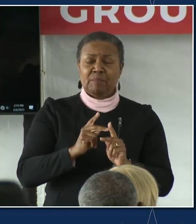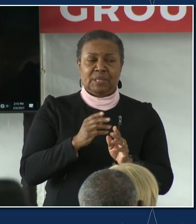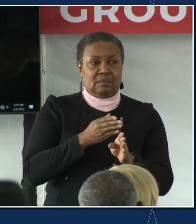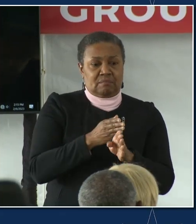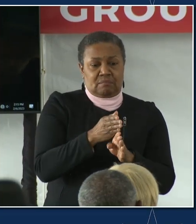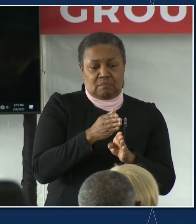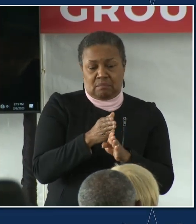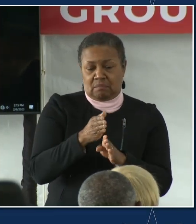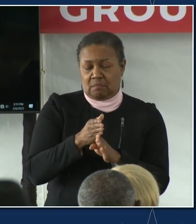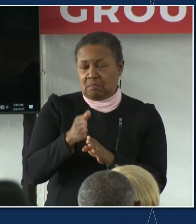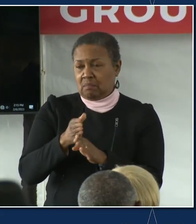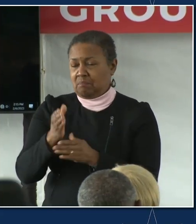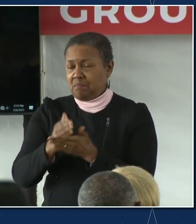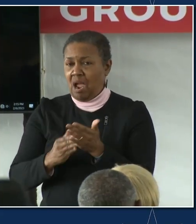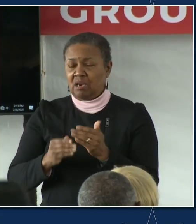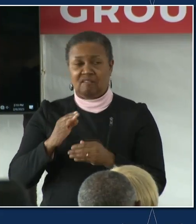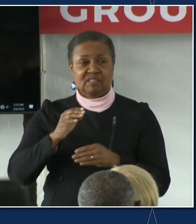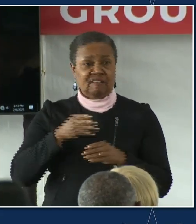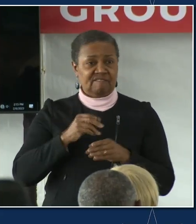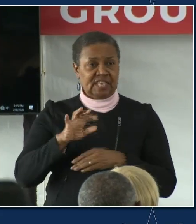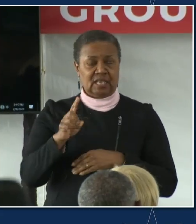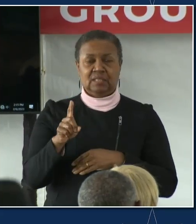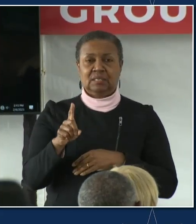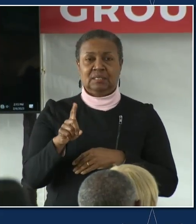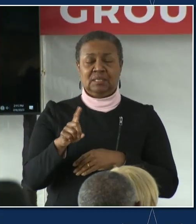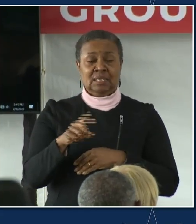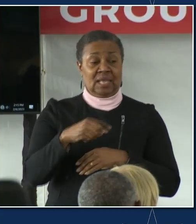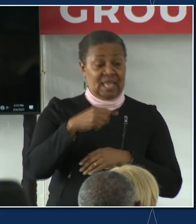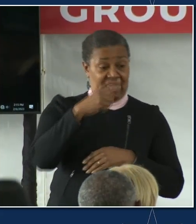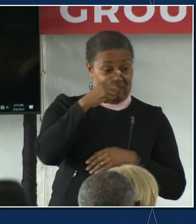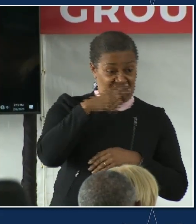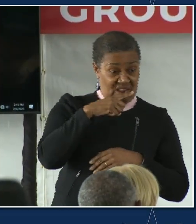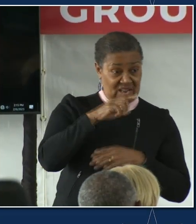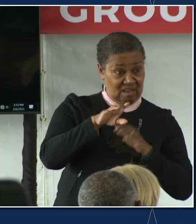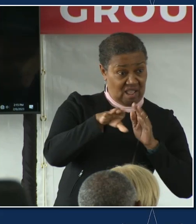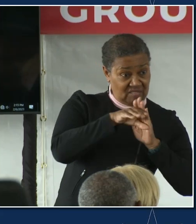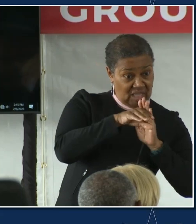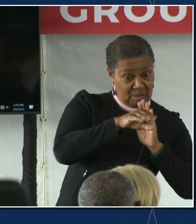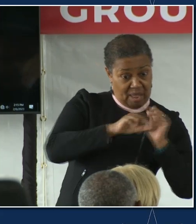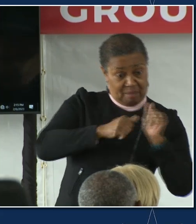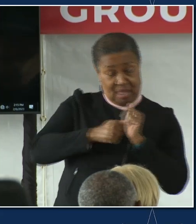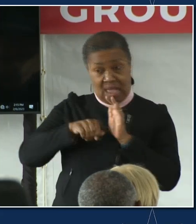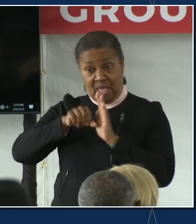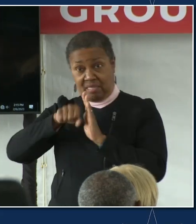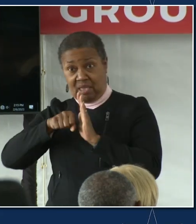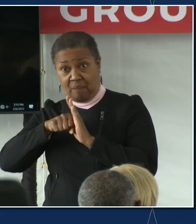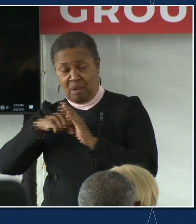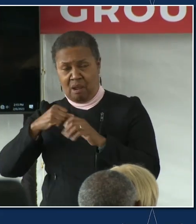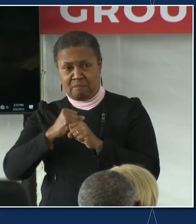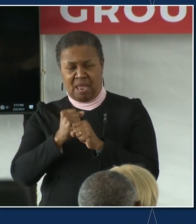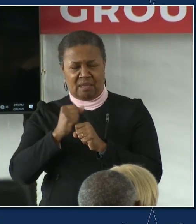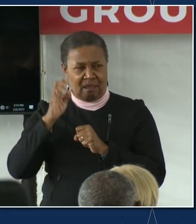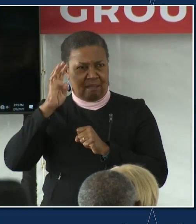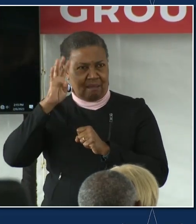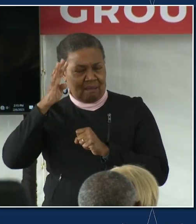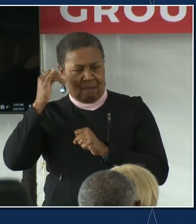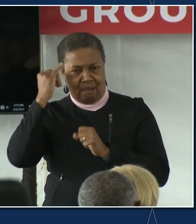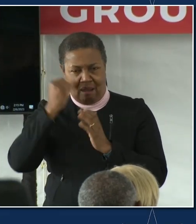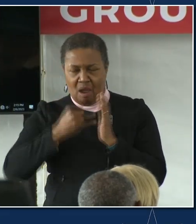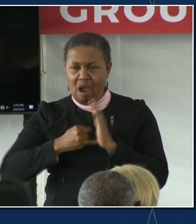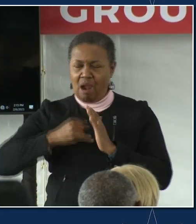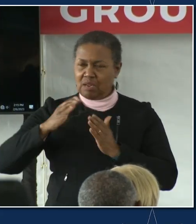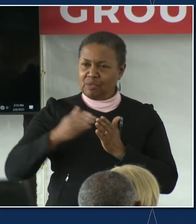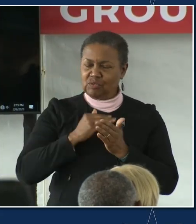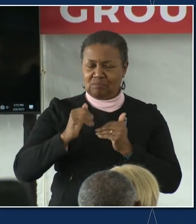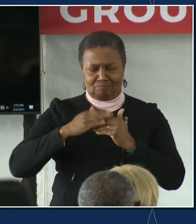every facet of the industry, both in front of and behind the camera, creating art and music, all